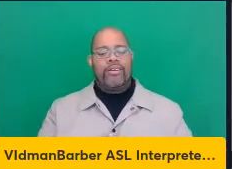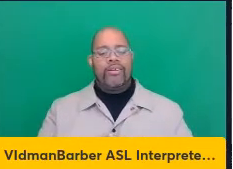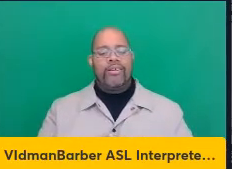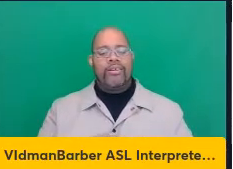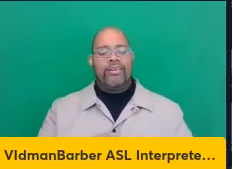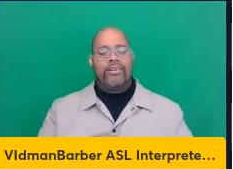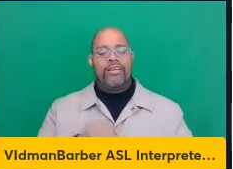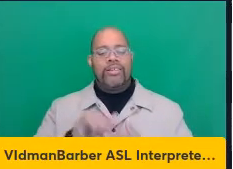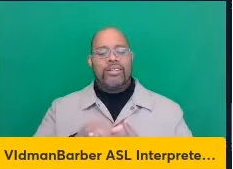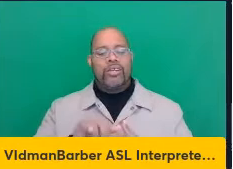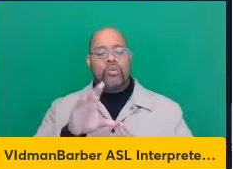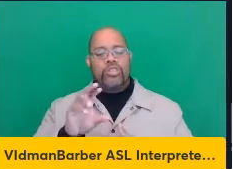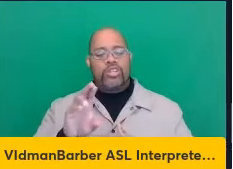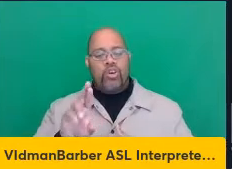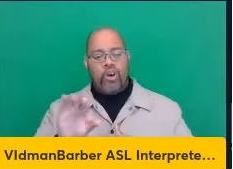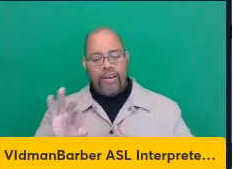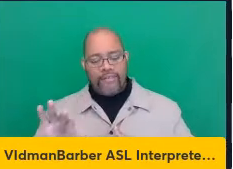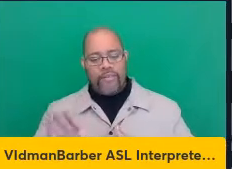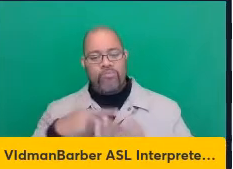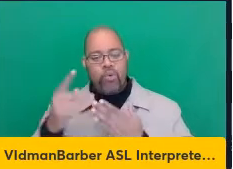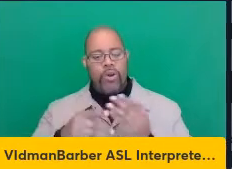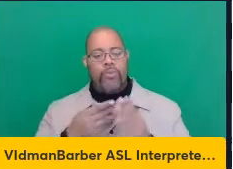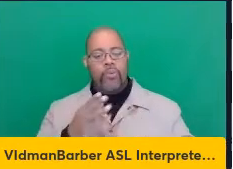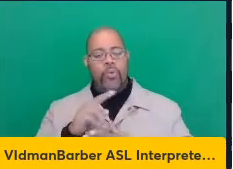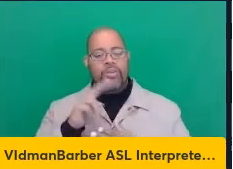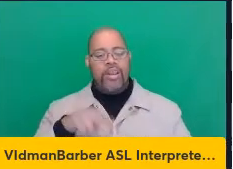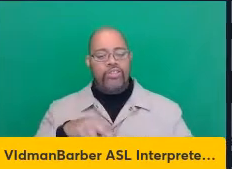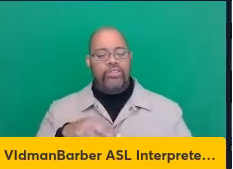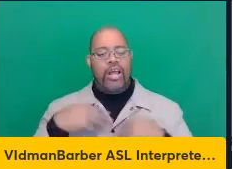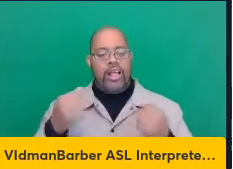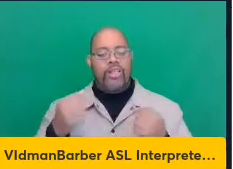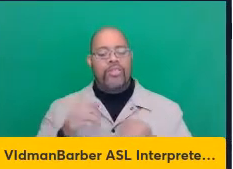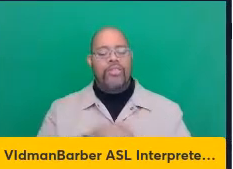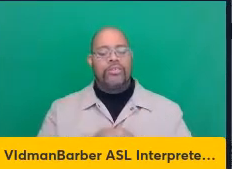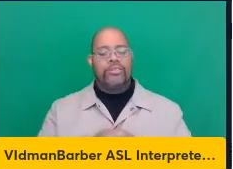GCRF funded programs through the National Health